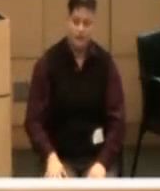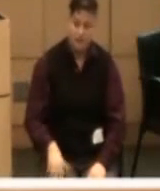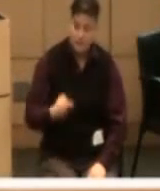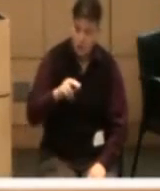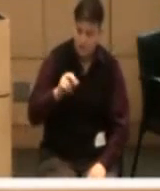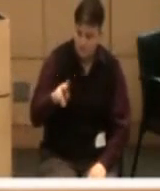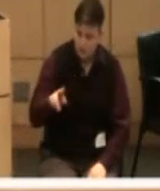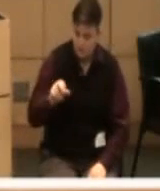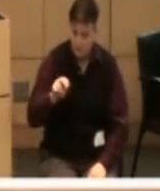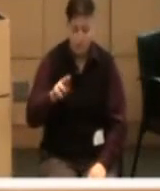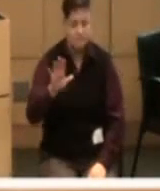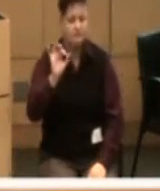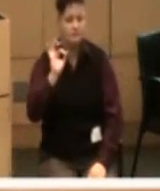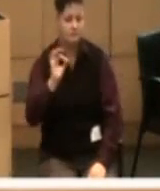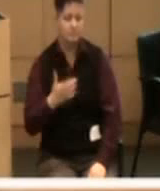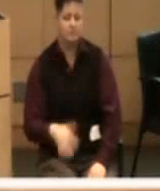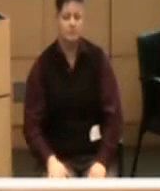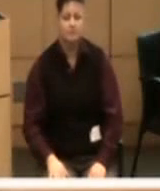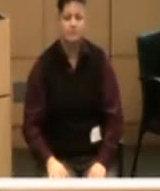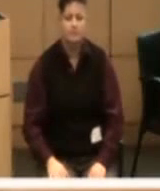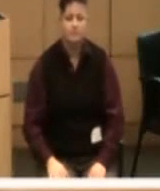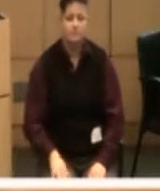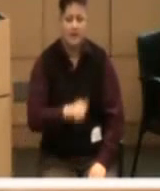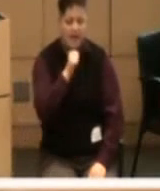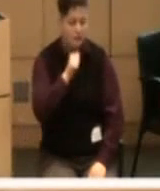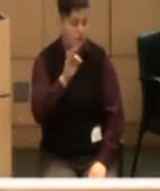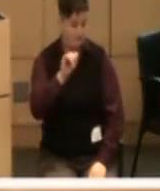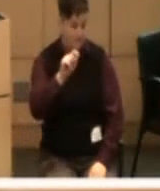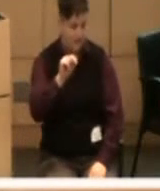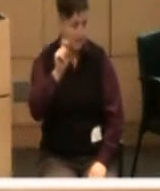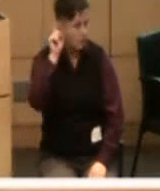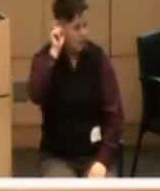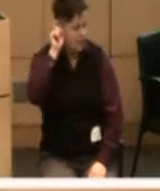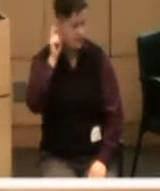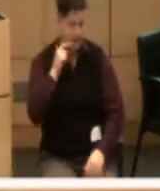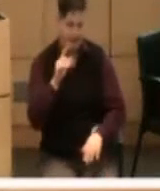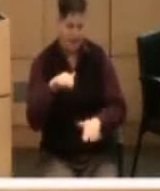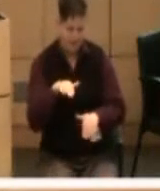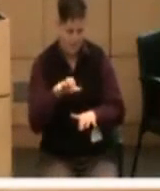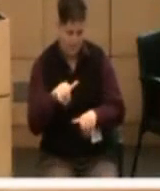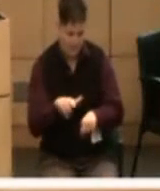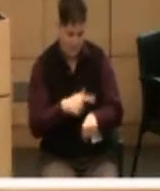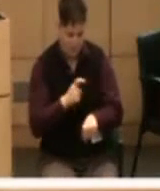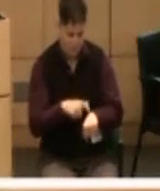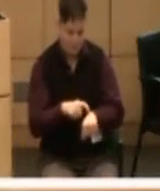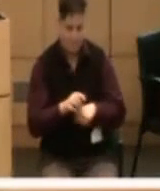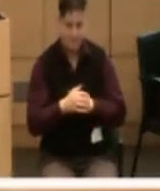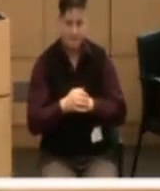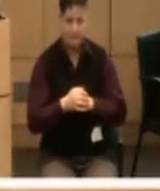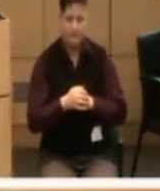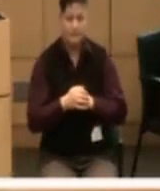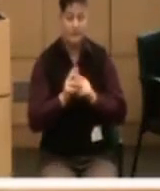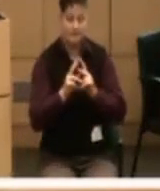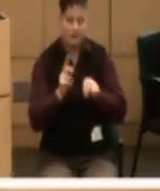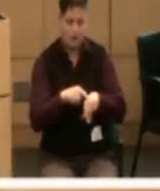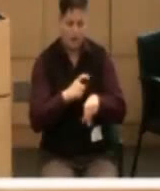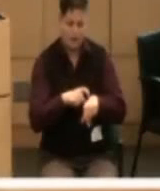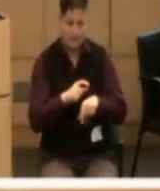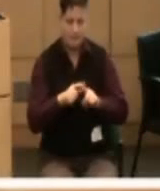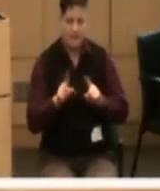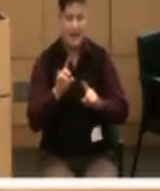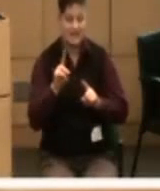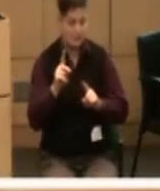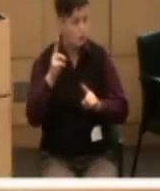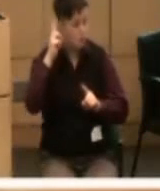It's on. I don't fit hearing aids in a long time, a very long time. But I do